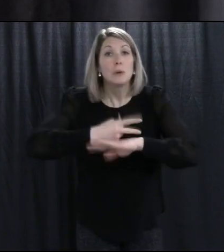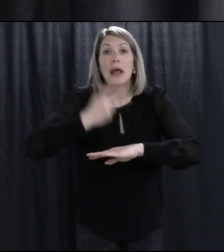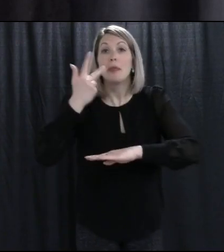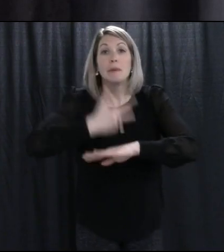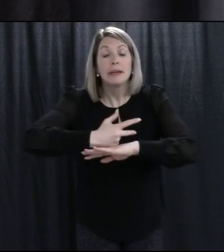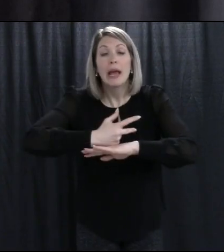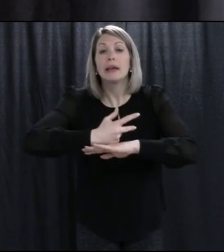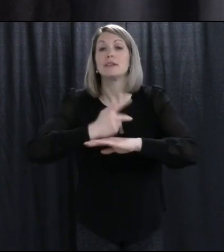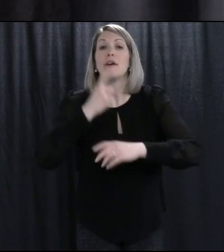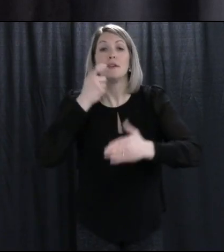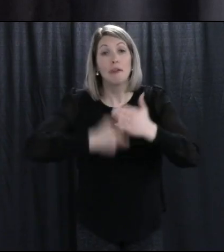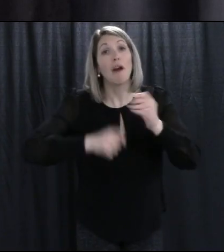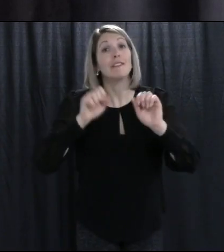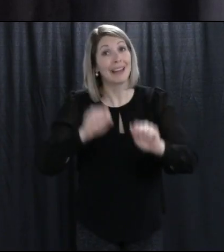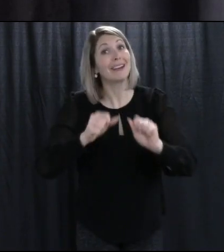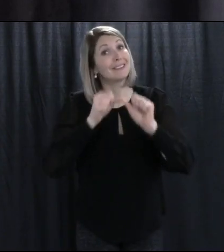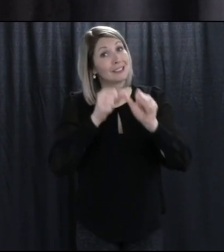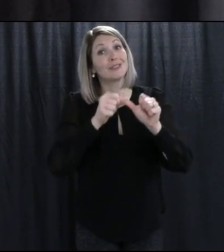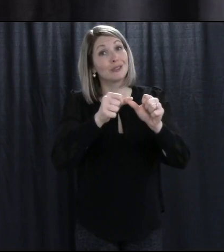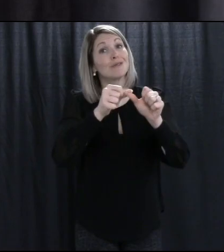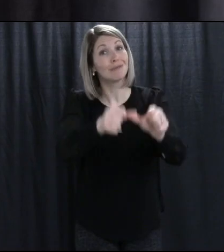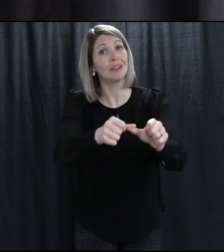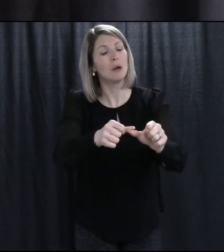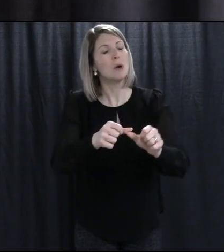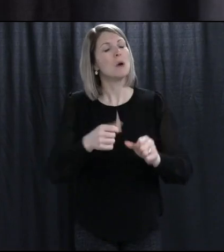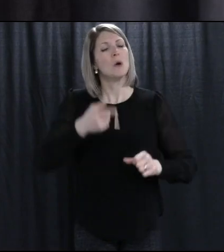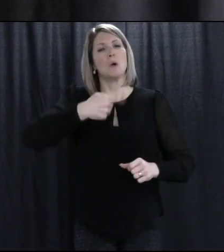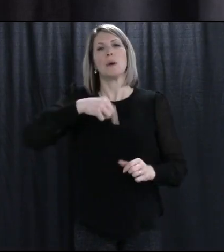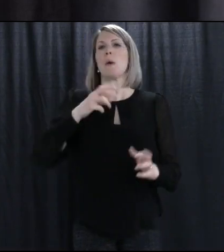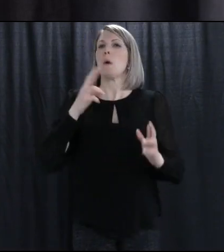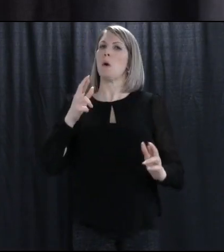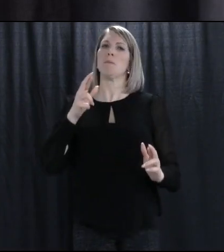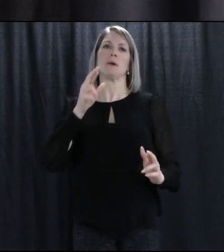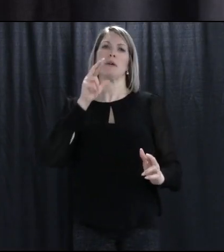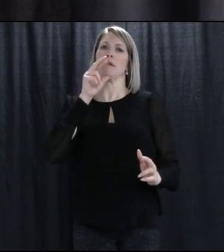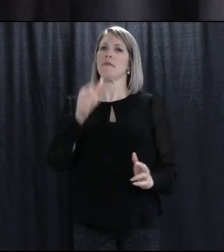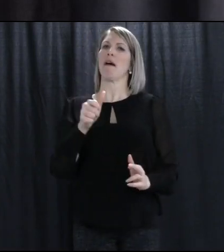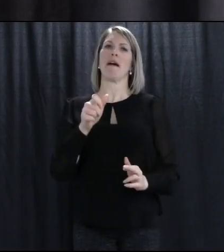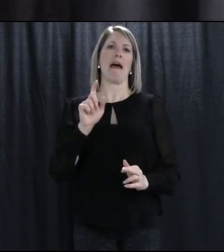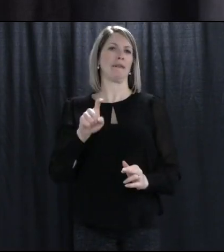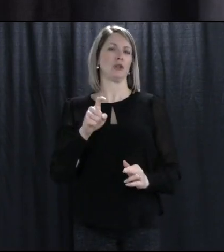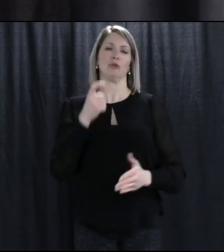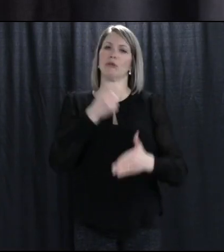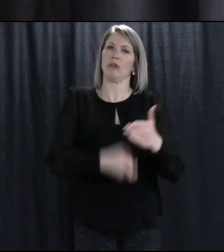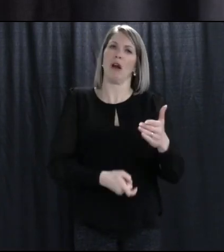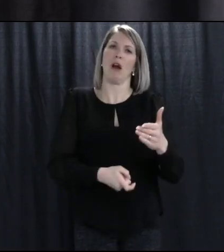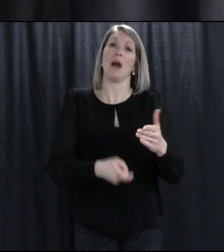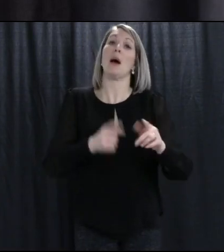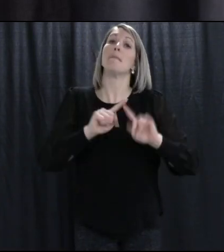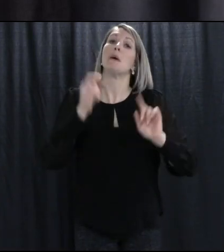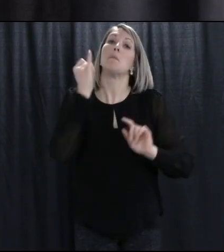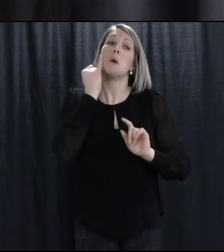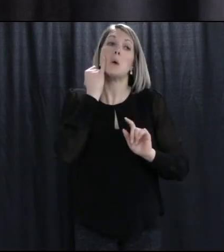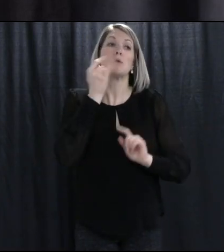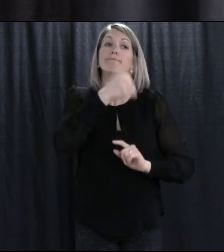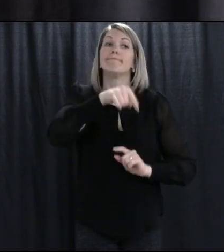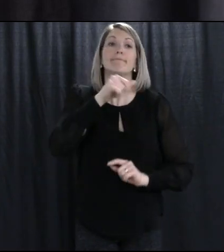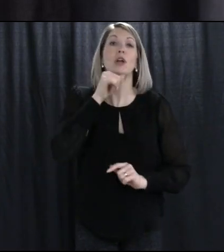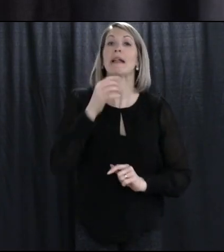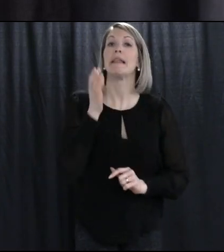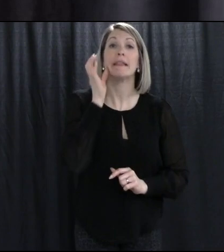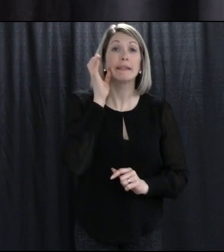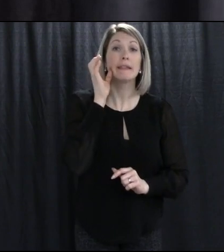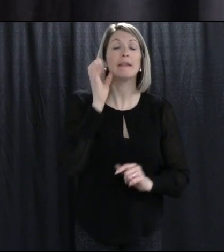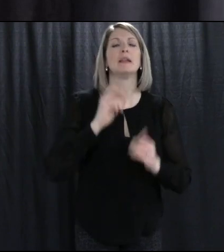significant penalties. We hope we never have to use them, but they exist, and if necessary, we will use